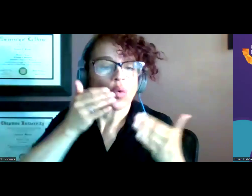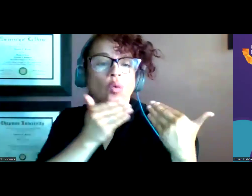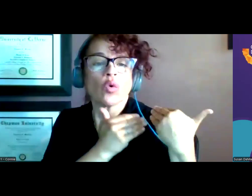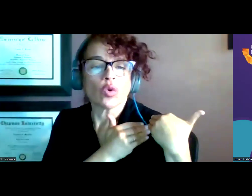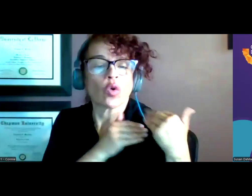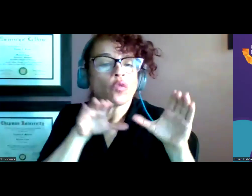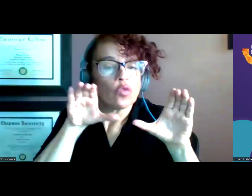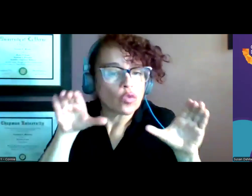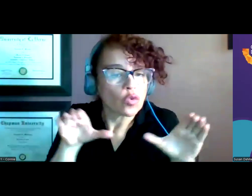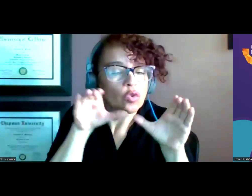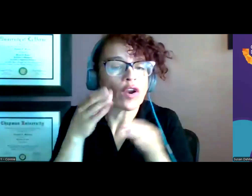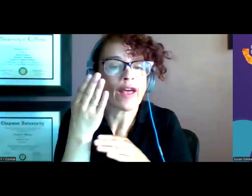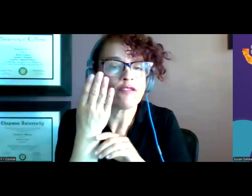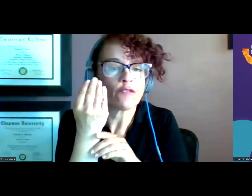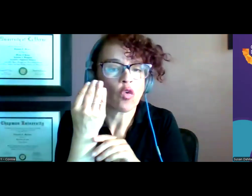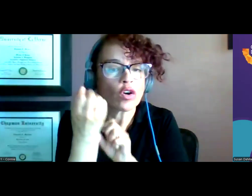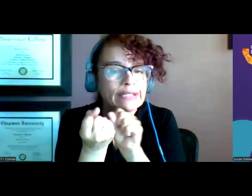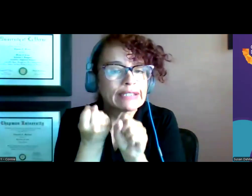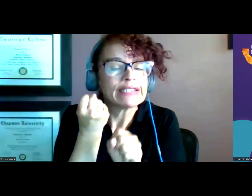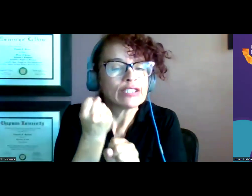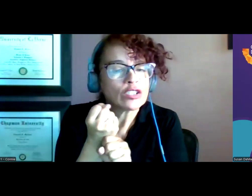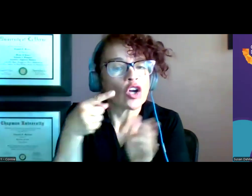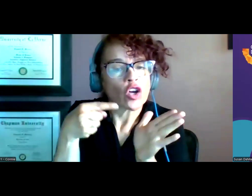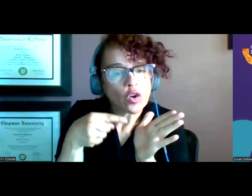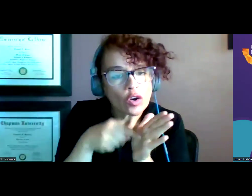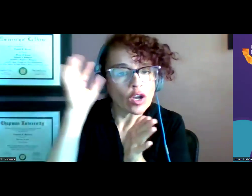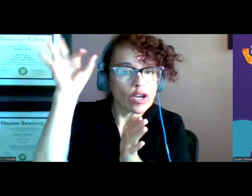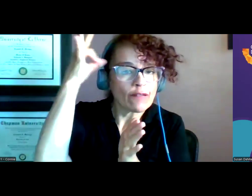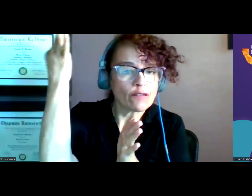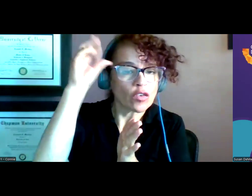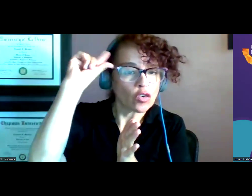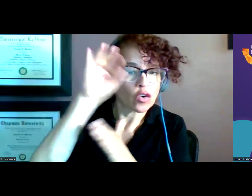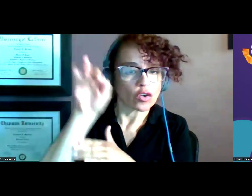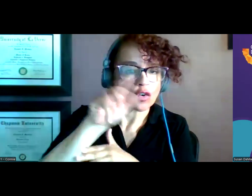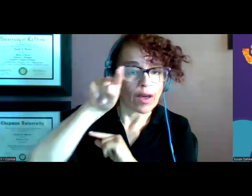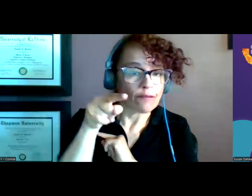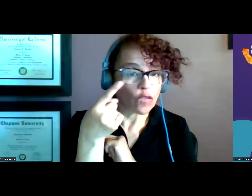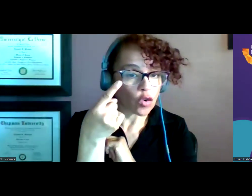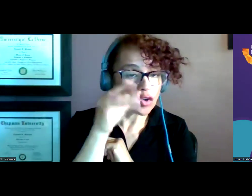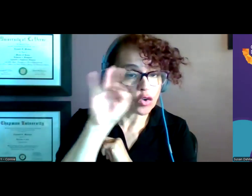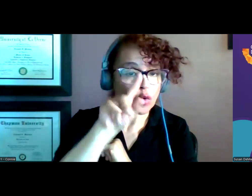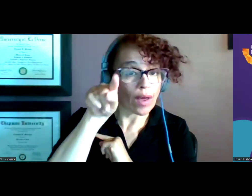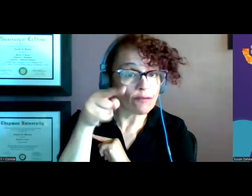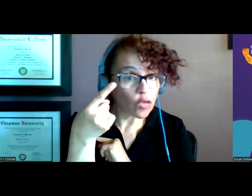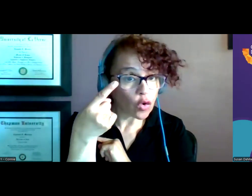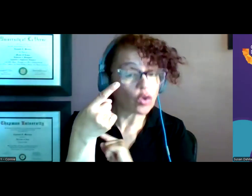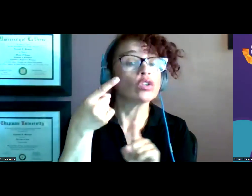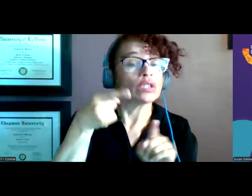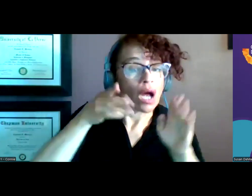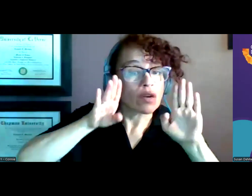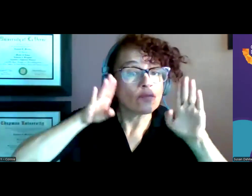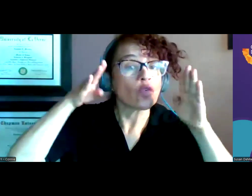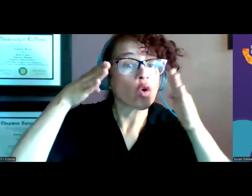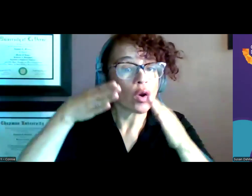for doing this every 4 years. It is due to the federal government July 1st. And this is